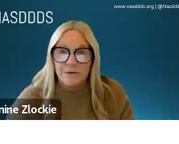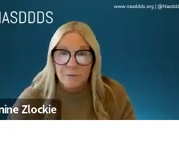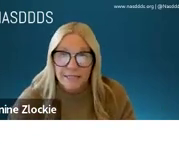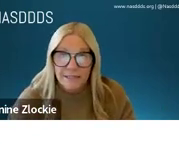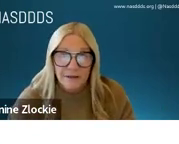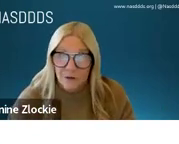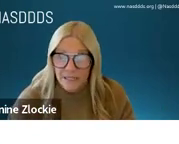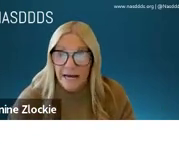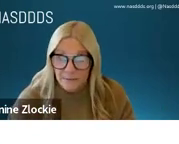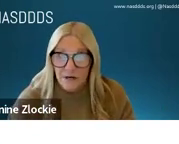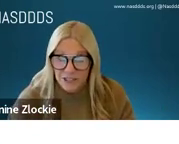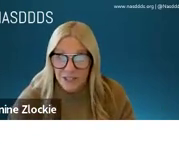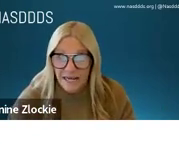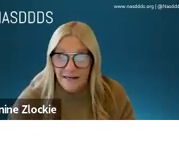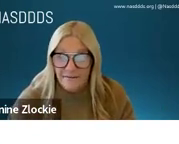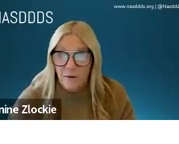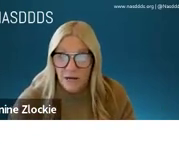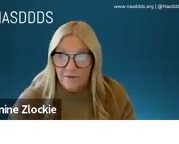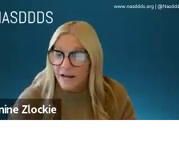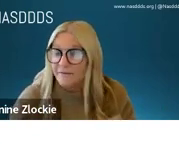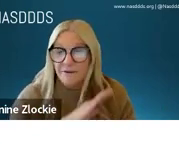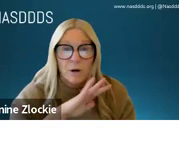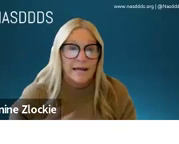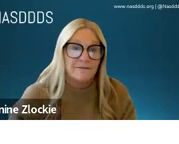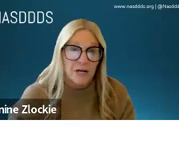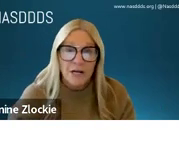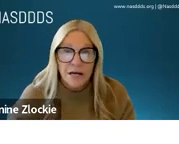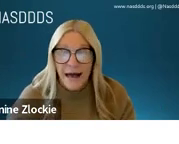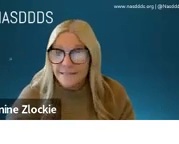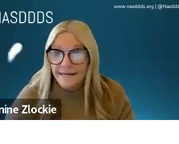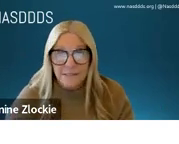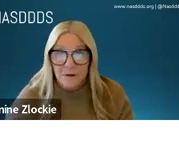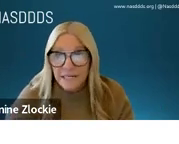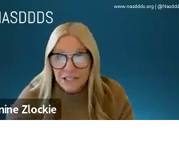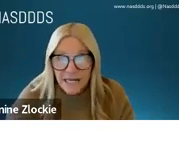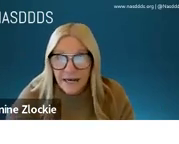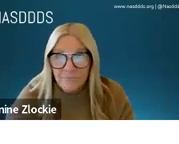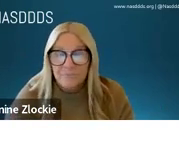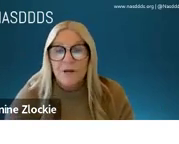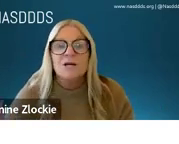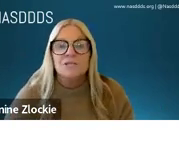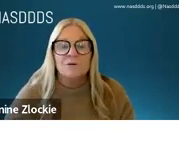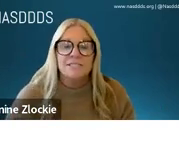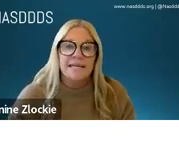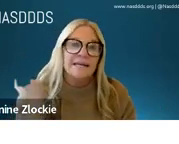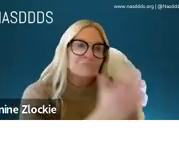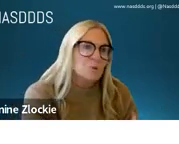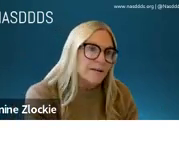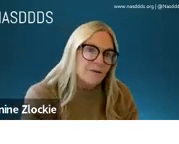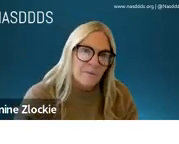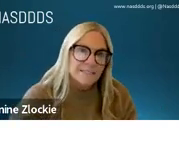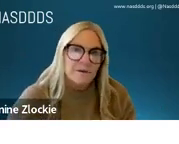it 24 months before the expiration date of that waiver. Every waiver has an expiration date. So the